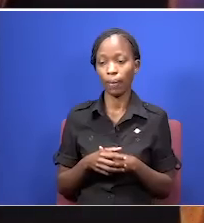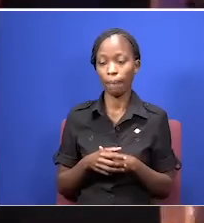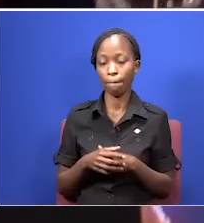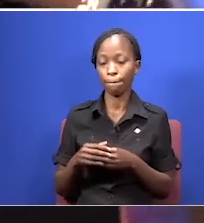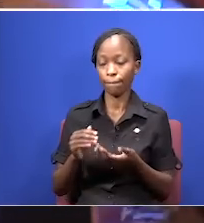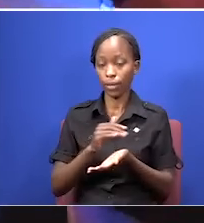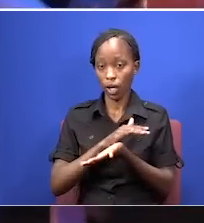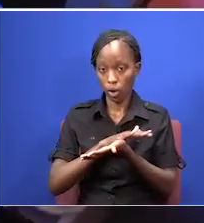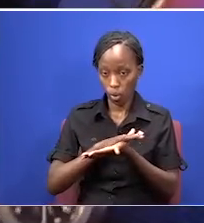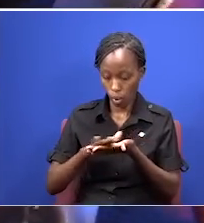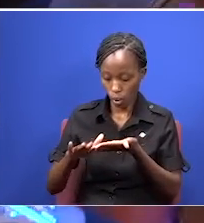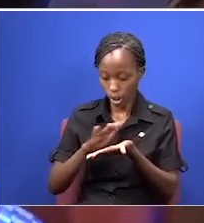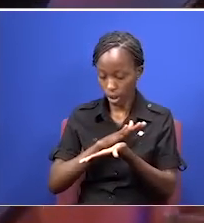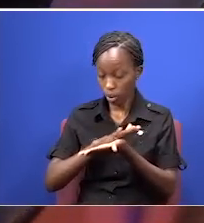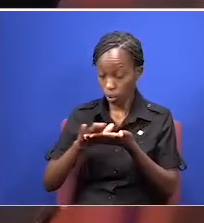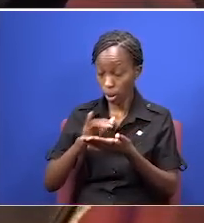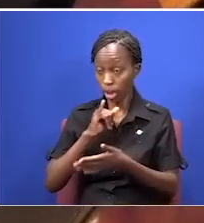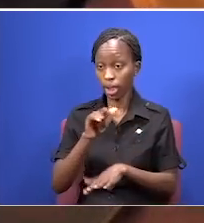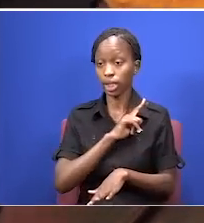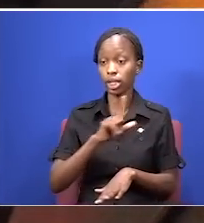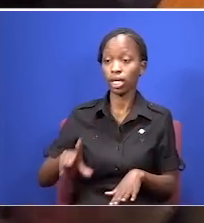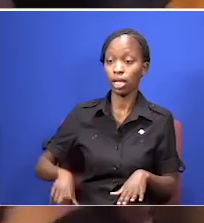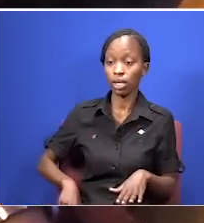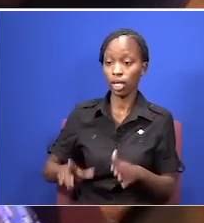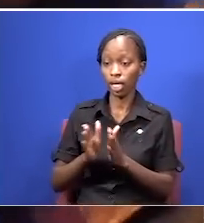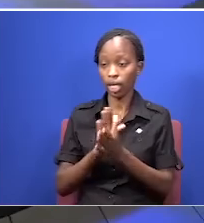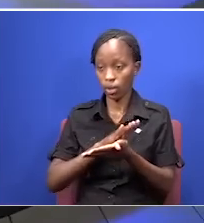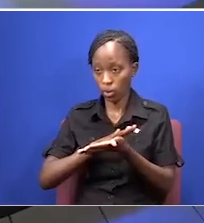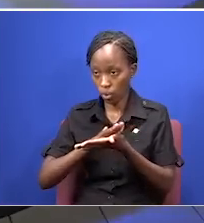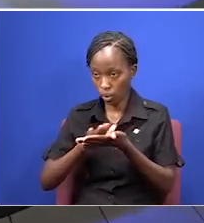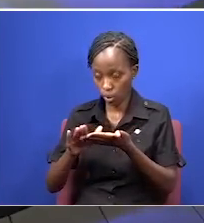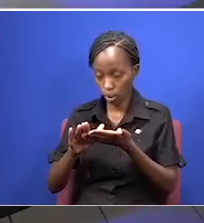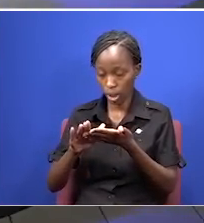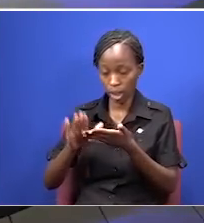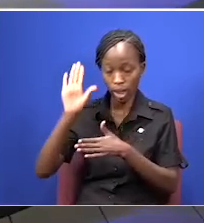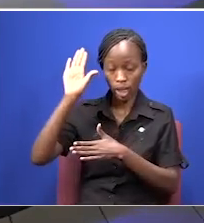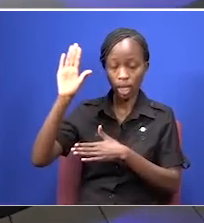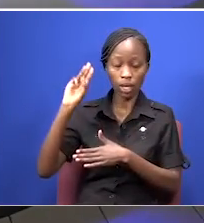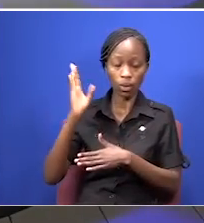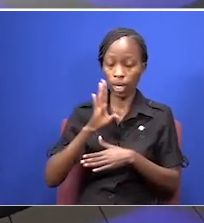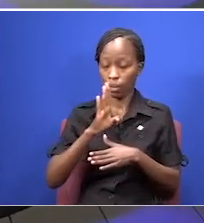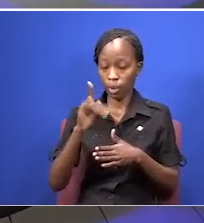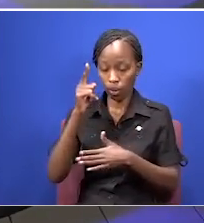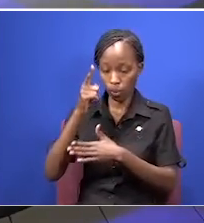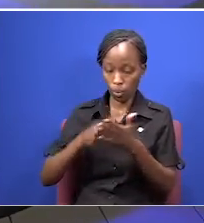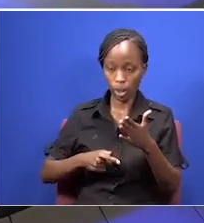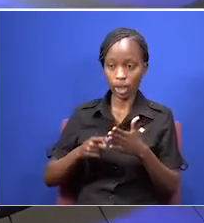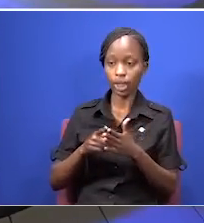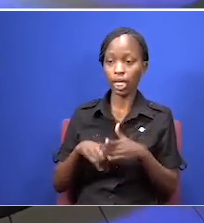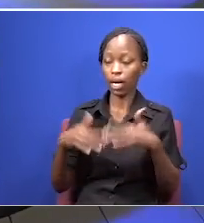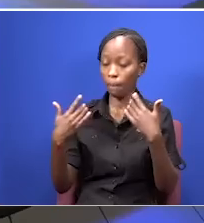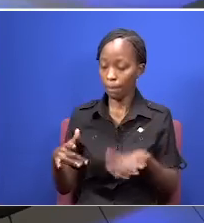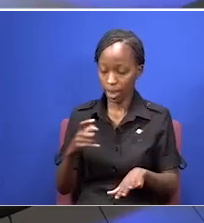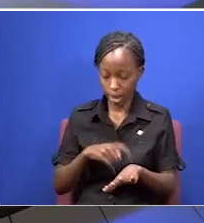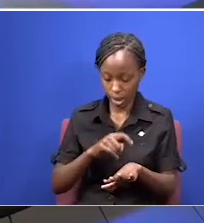holy holy is the lord and holy he will still be what a great time in